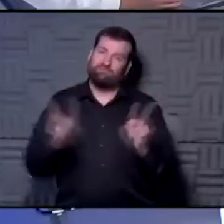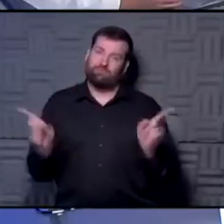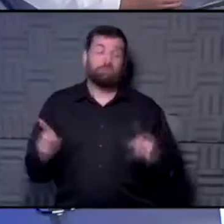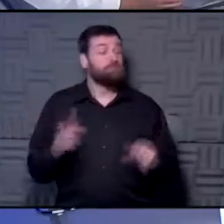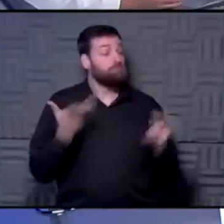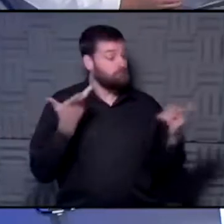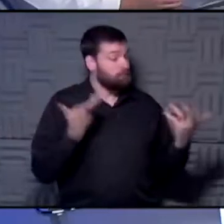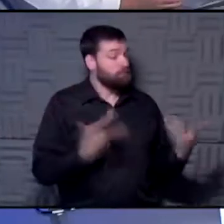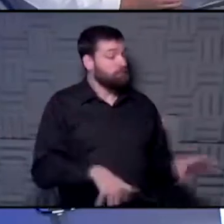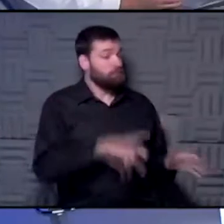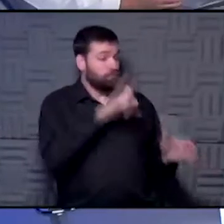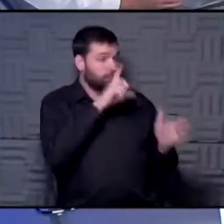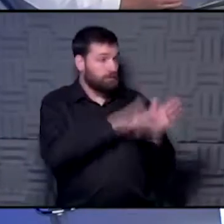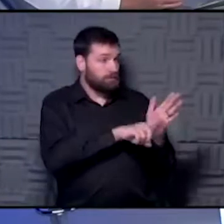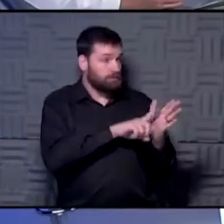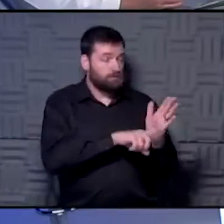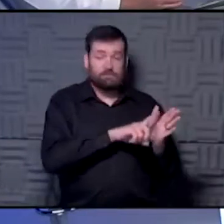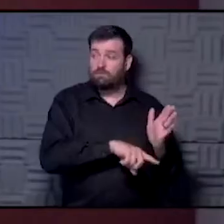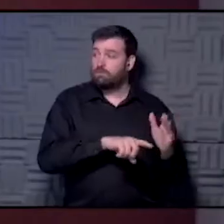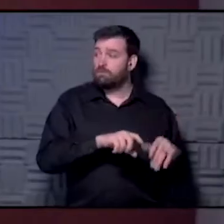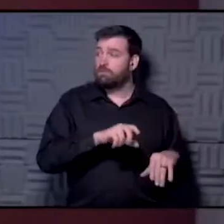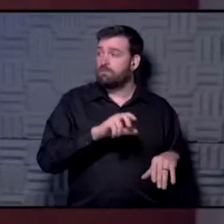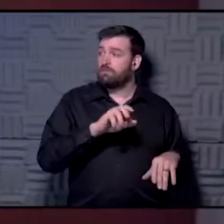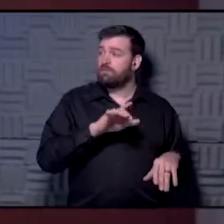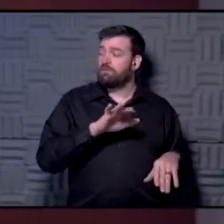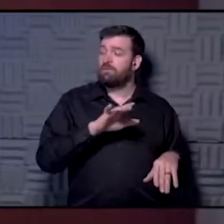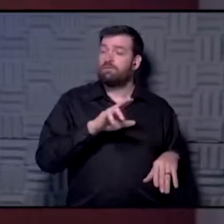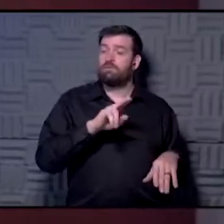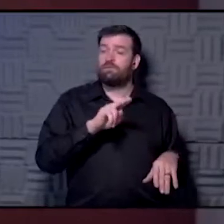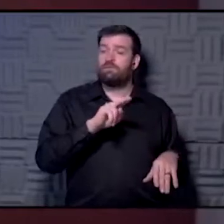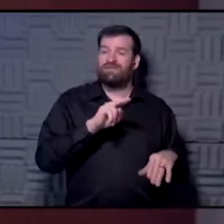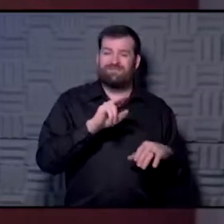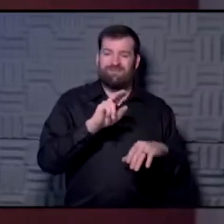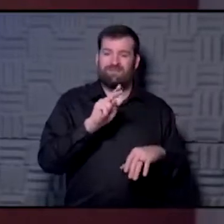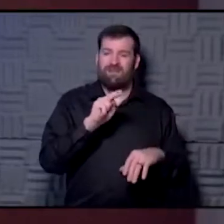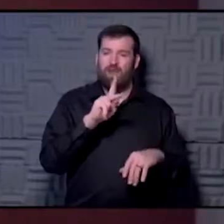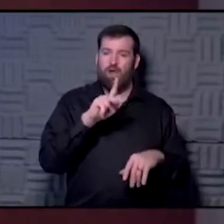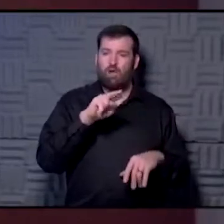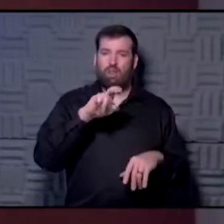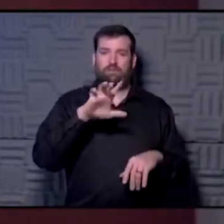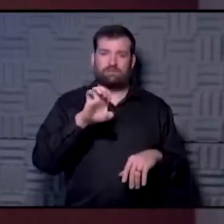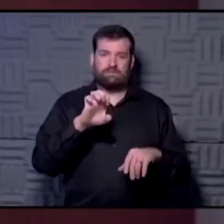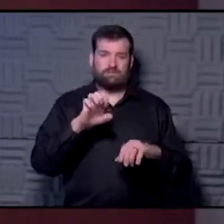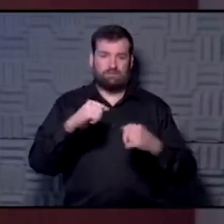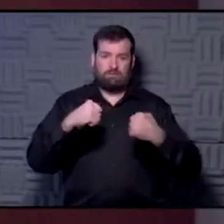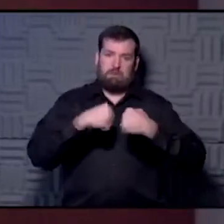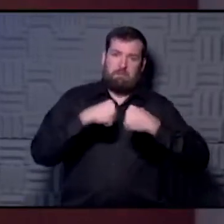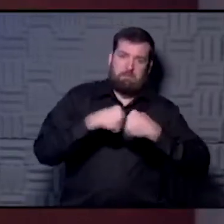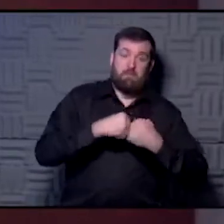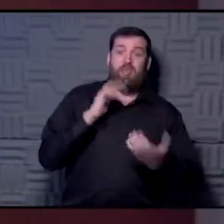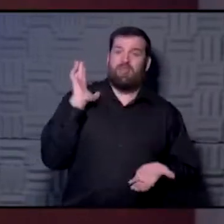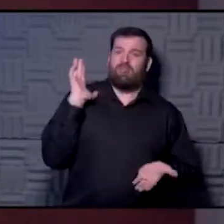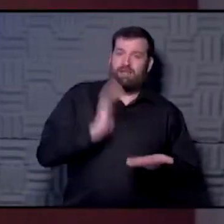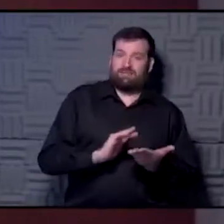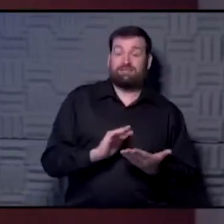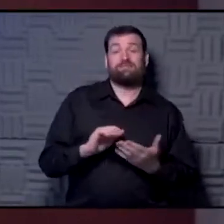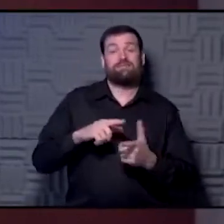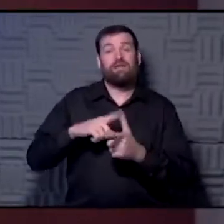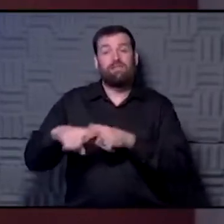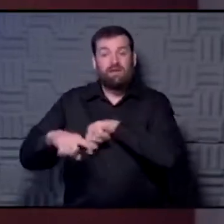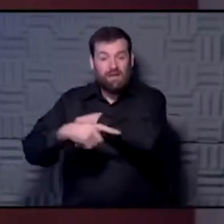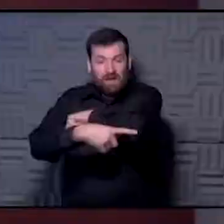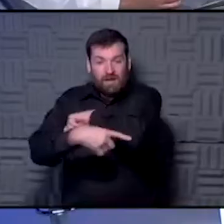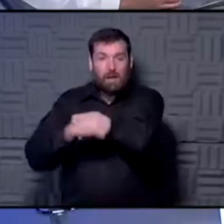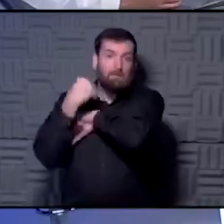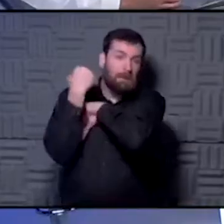studied knuckles are less contaminating than handshakes, and then obviously the elbow tap is even Leave